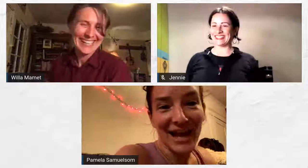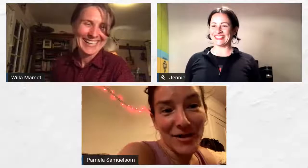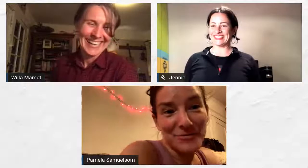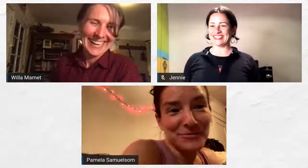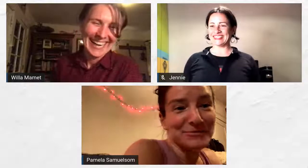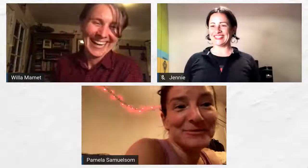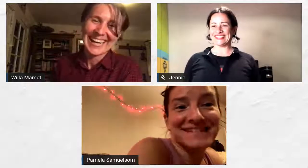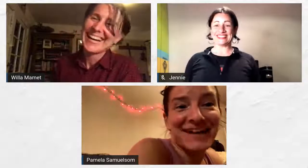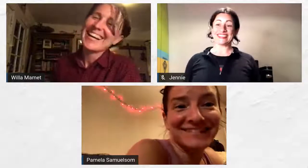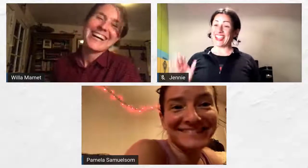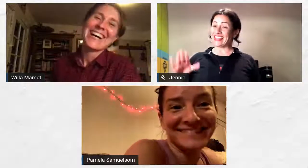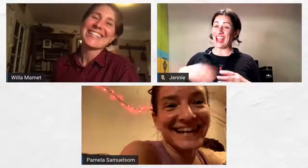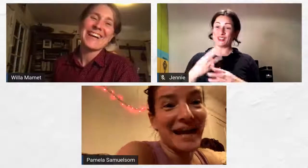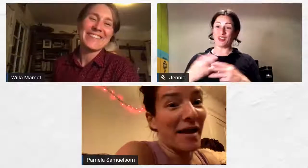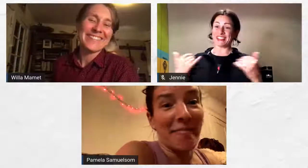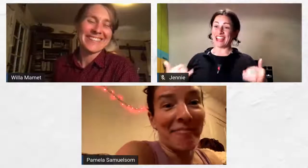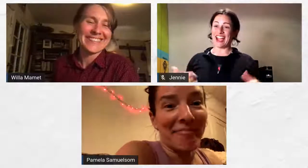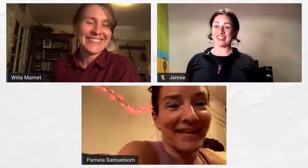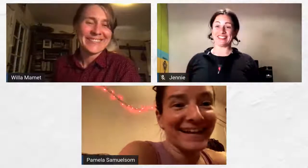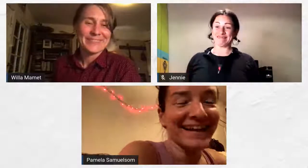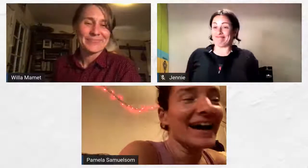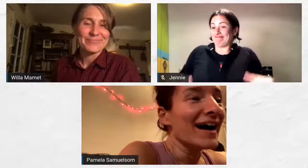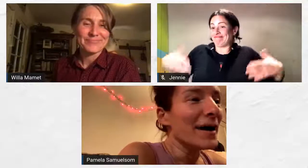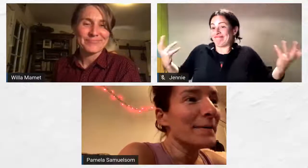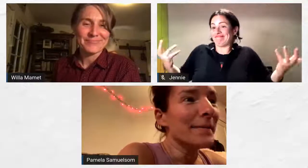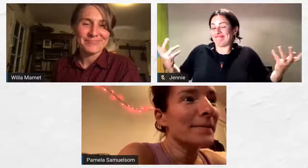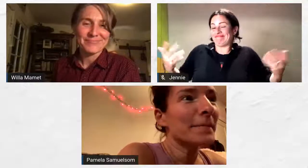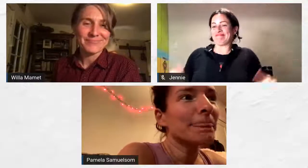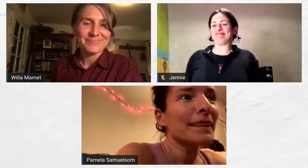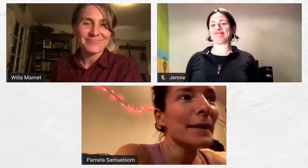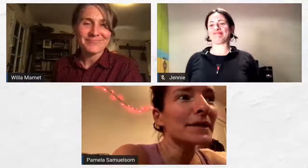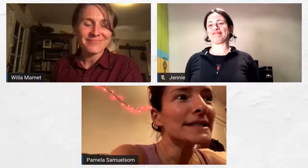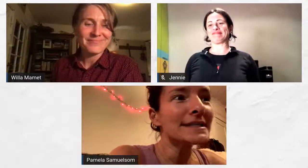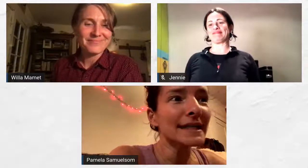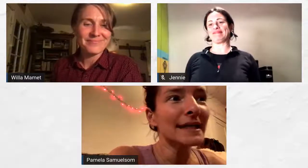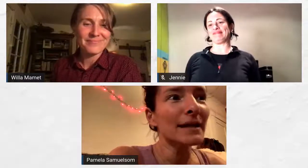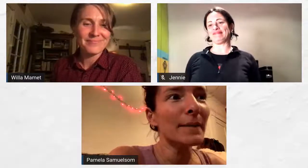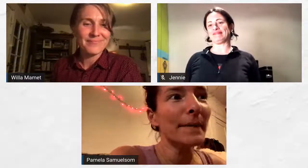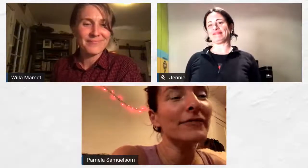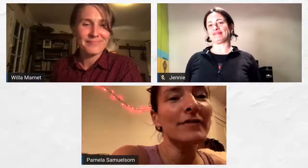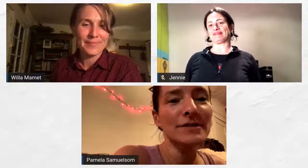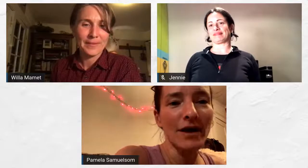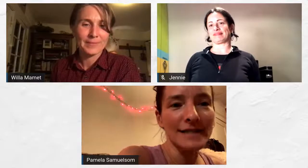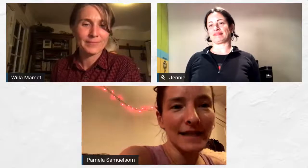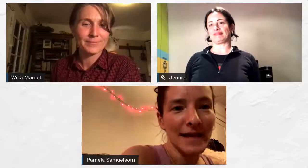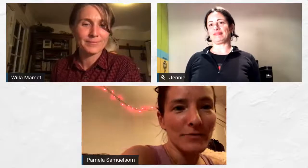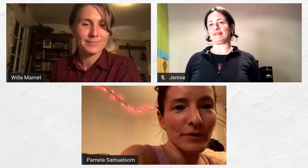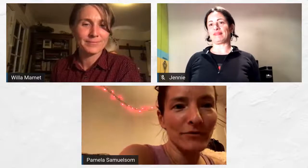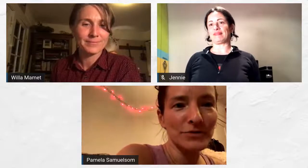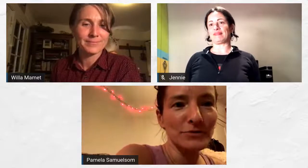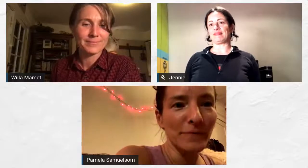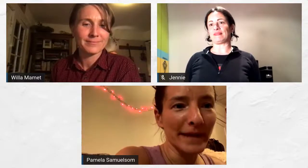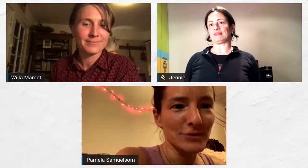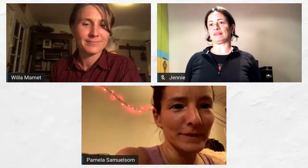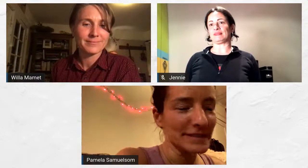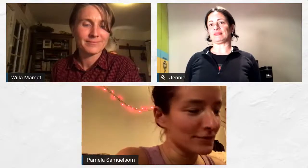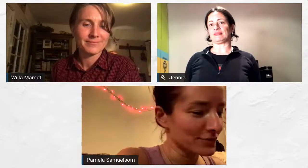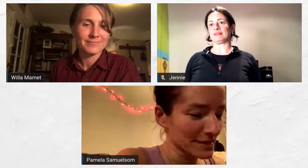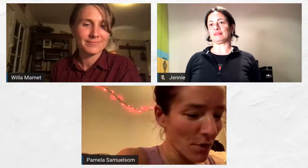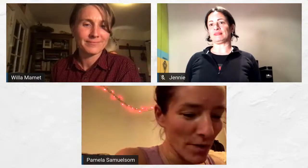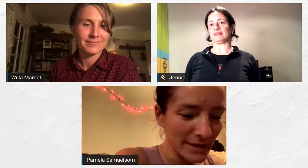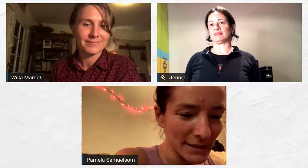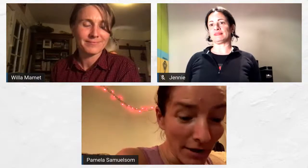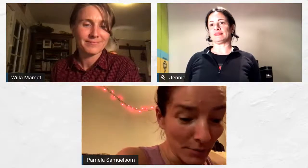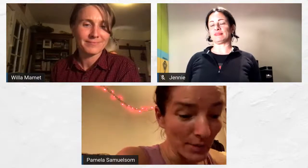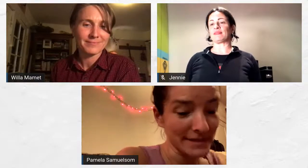because that's how the world works now. That's how we do. I'm going to sing my favorite song. I sat down with 2 of my instruments to